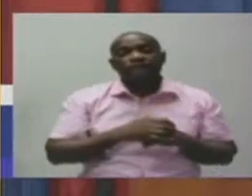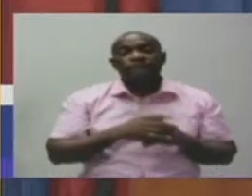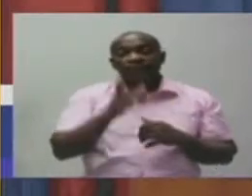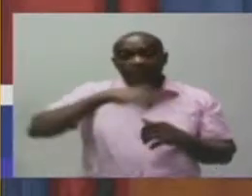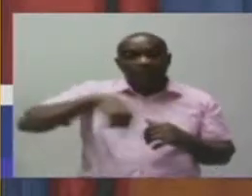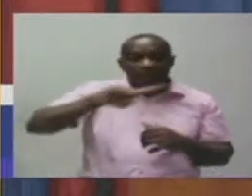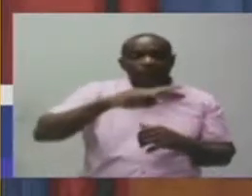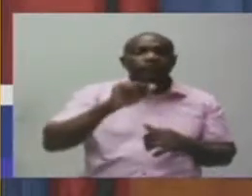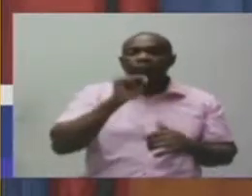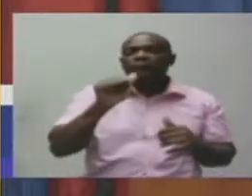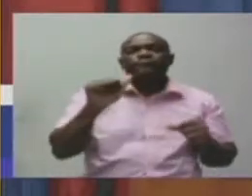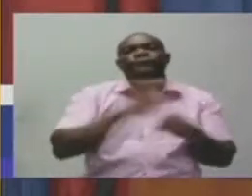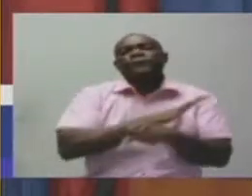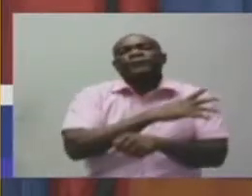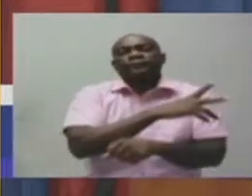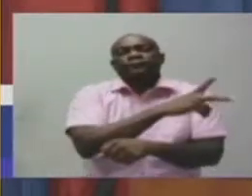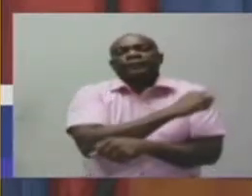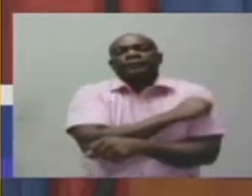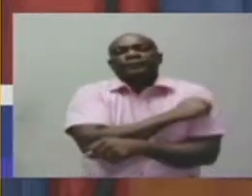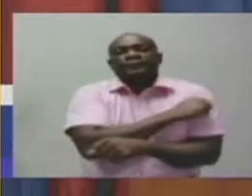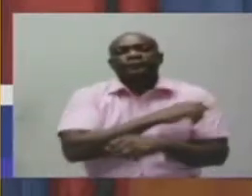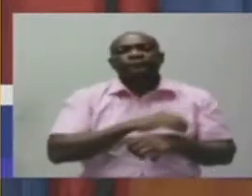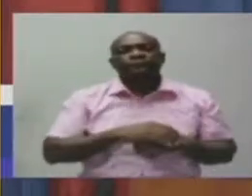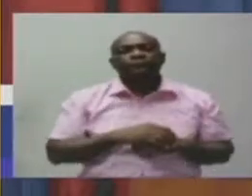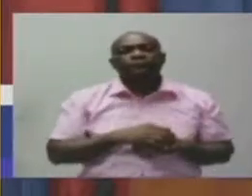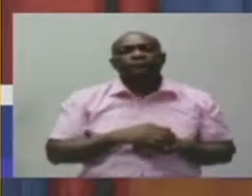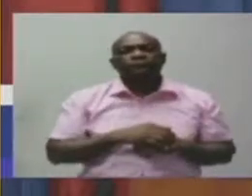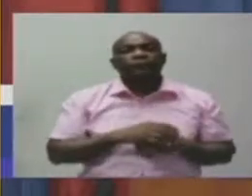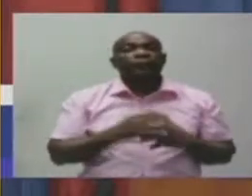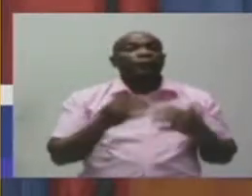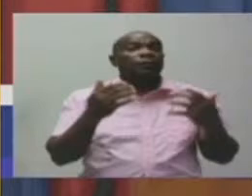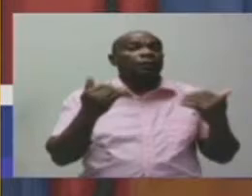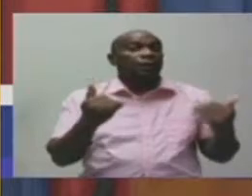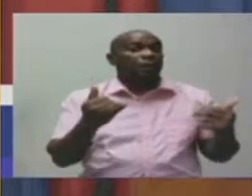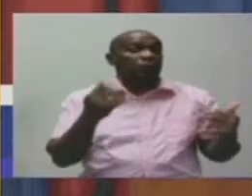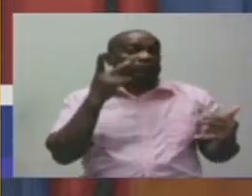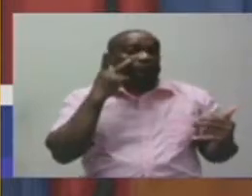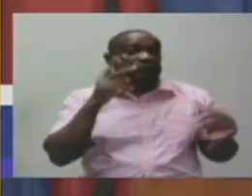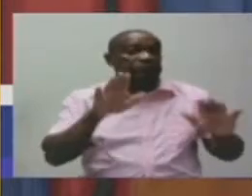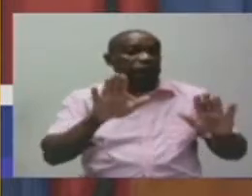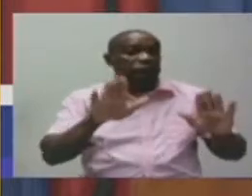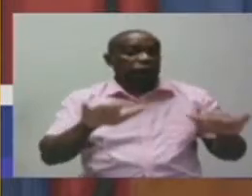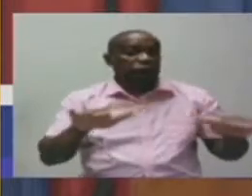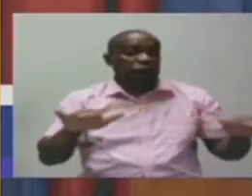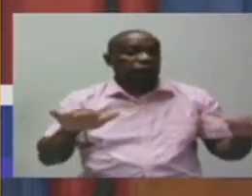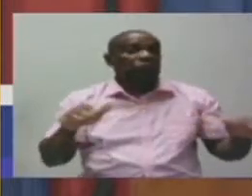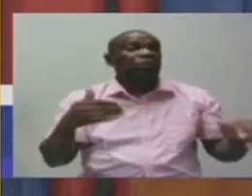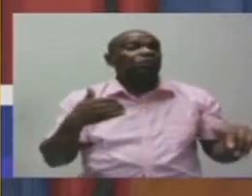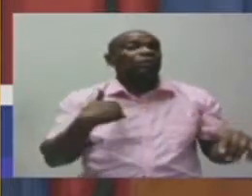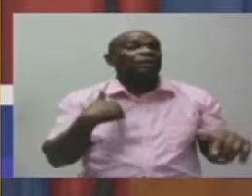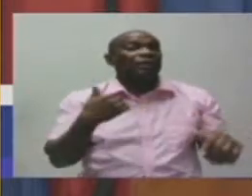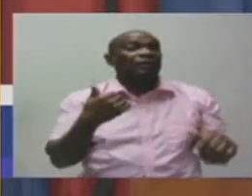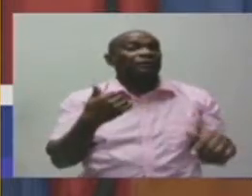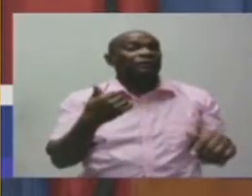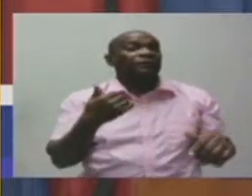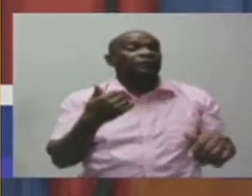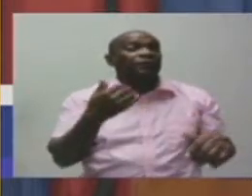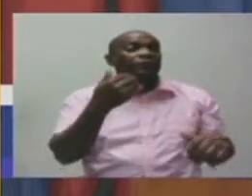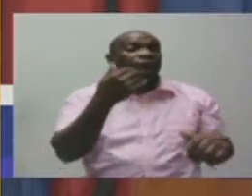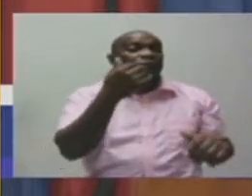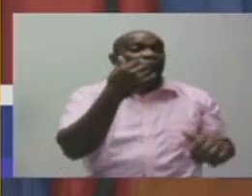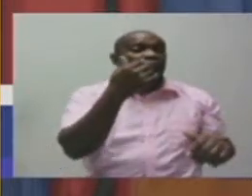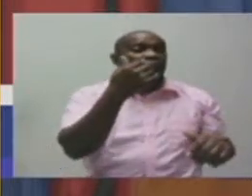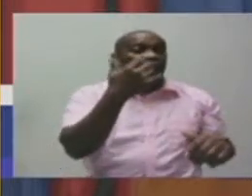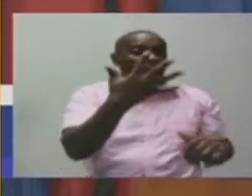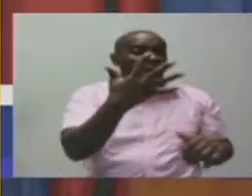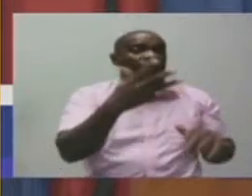vaccinated. We are now seeing children. We have 5 children in the parallel healthcare system this morning. 3 out of 5 are in intensive